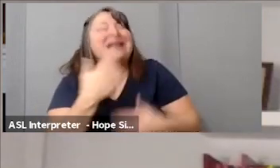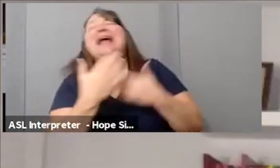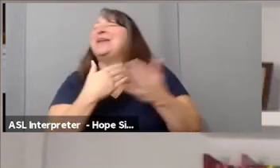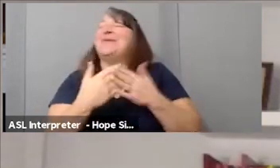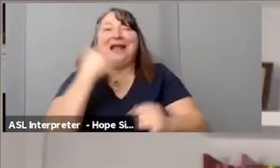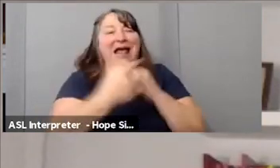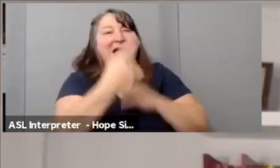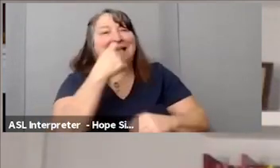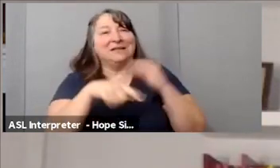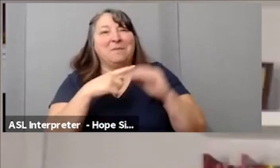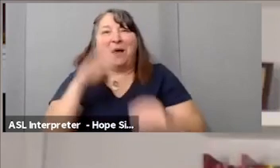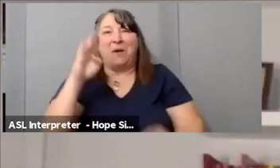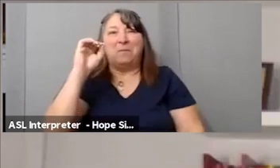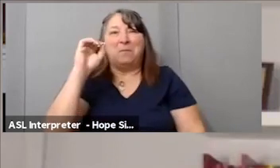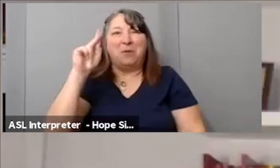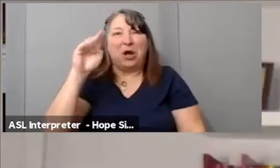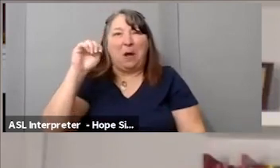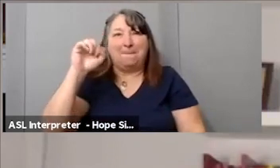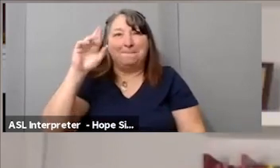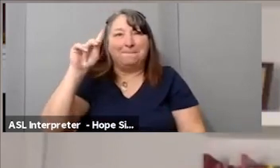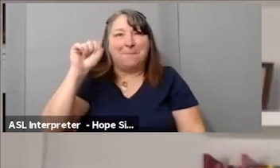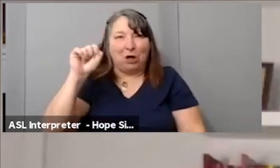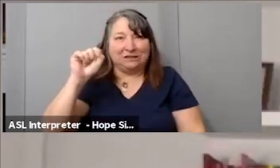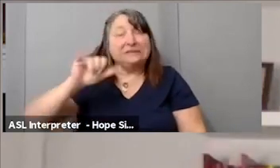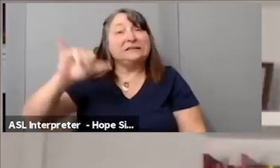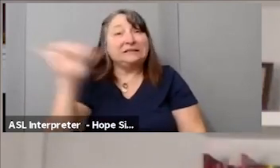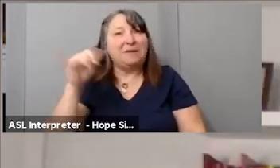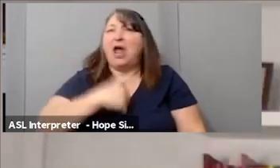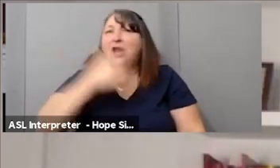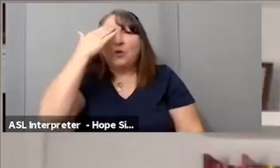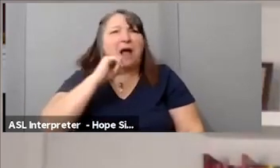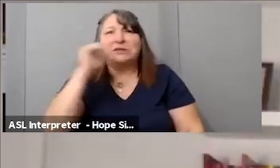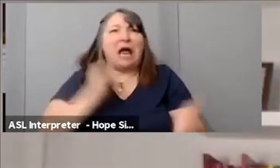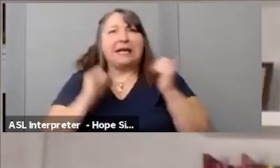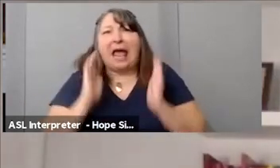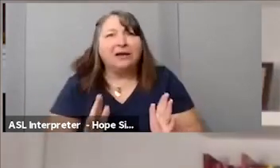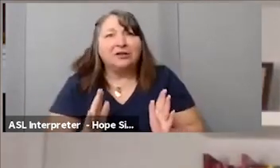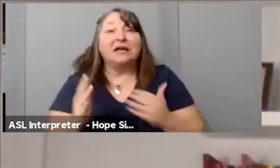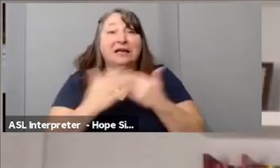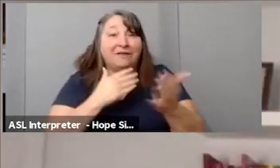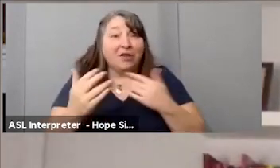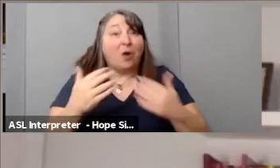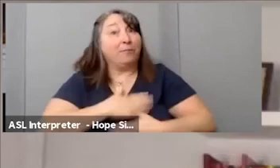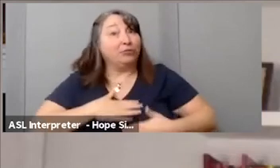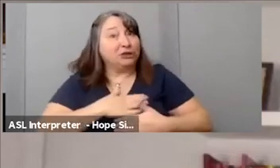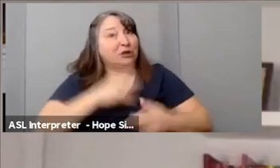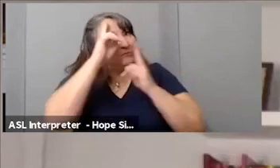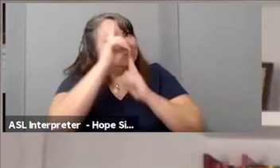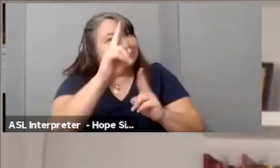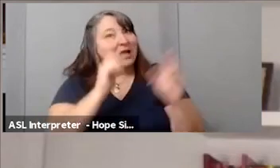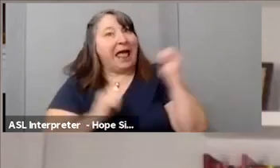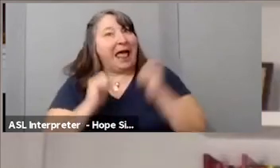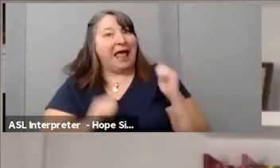was bookmarks. So similar to that, I knew I wasn't an actor, and I knew that as much as I appreciated the craft, that was just not something that I